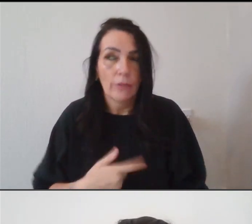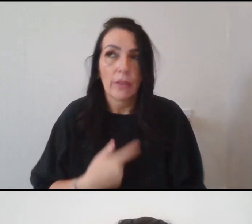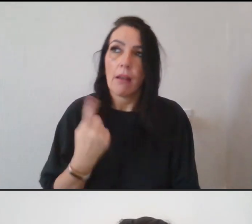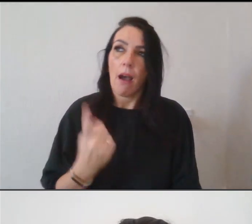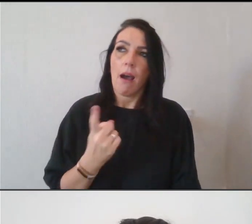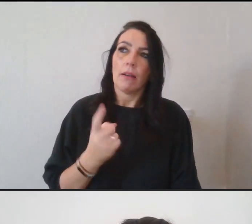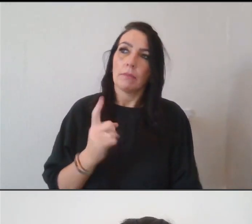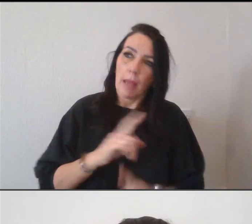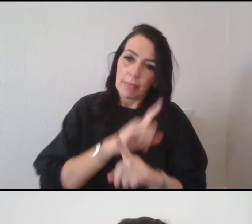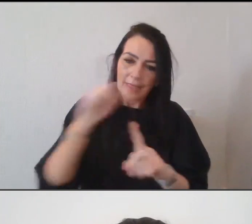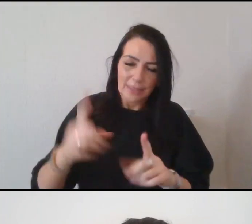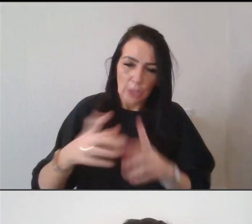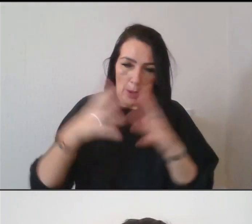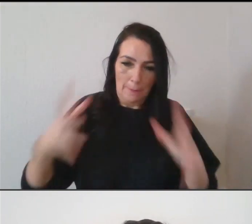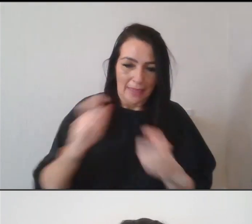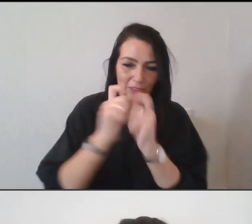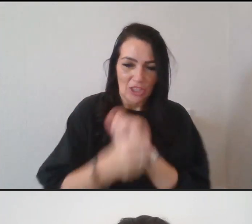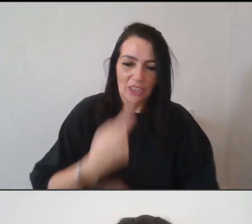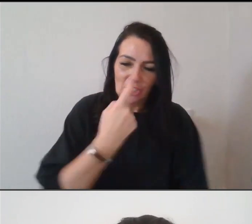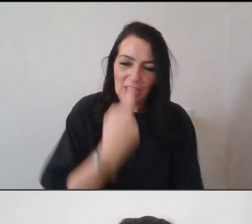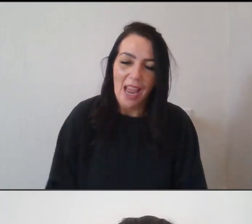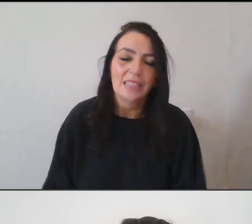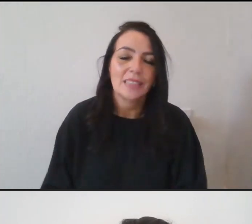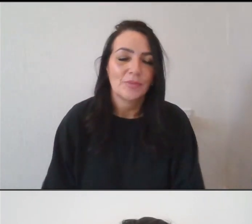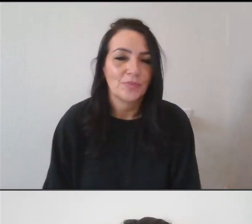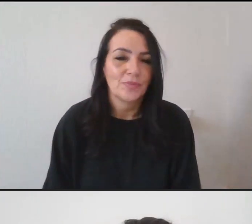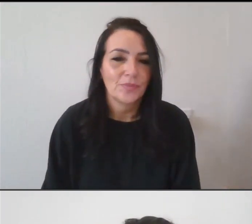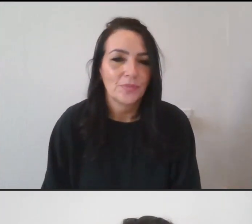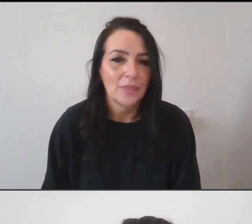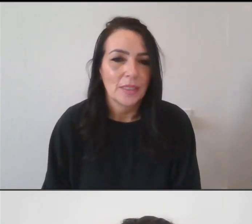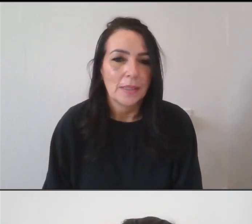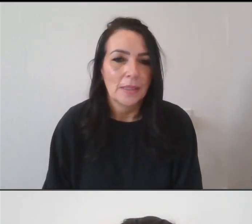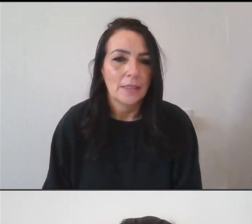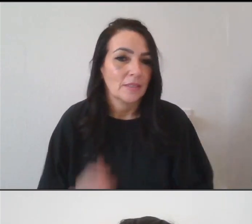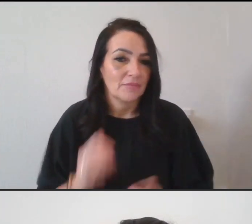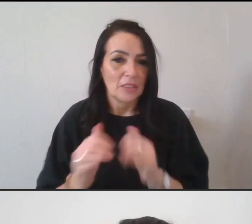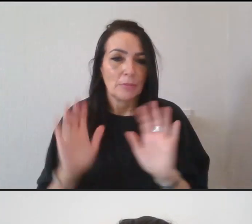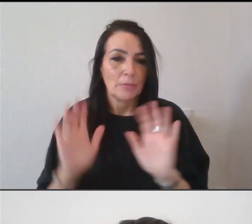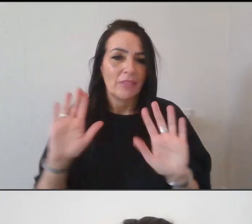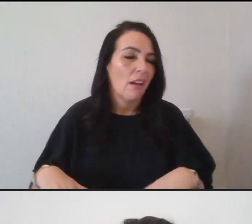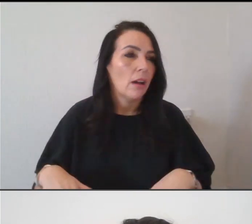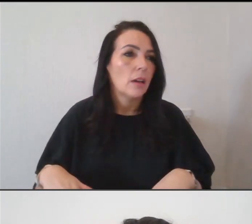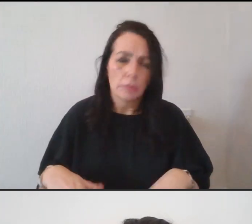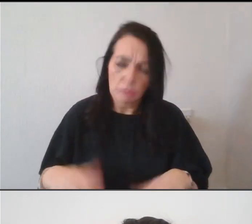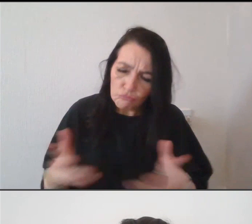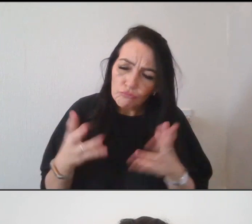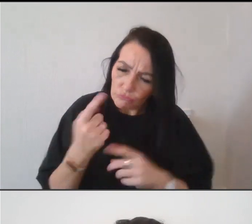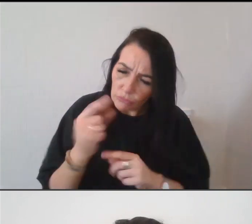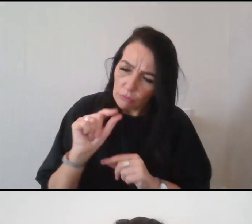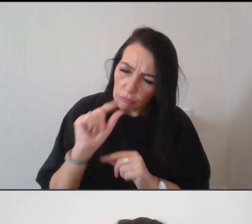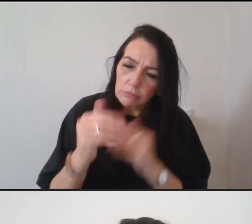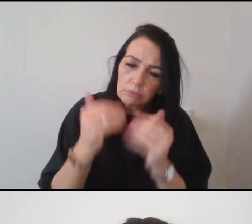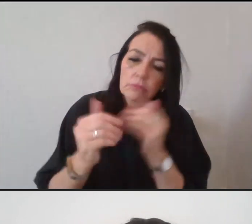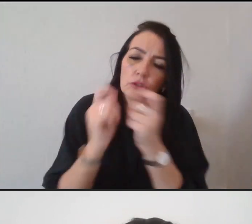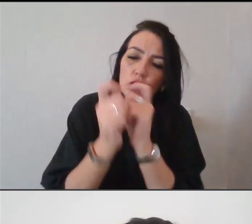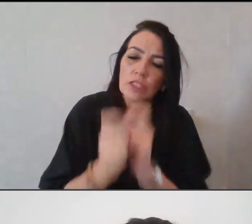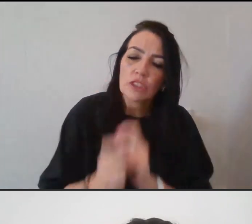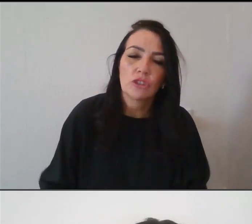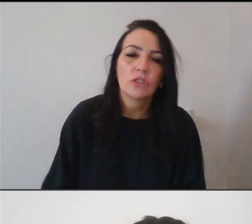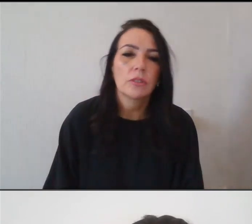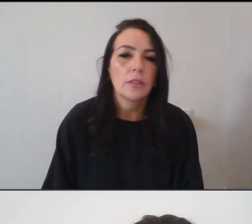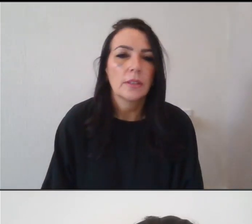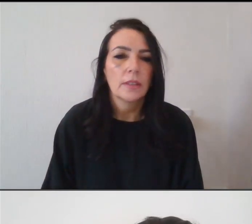bigger changes and to perhaps feel a little less apathetic towards the situation. But again, I think it's important to look at all the different